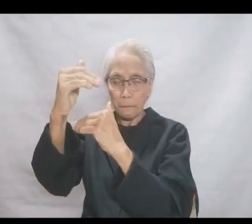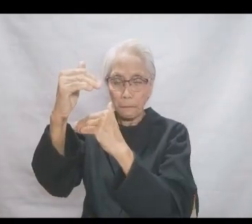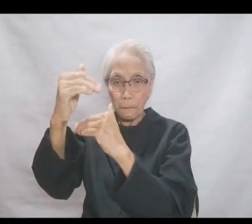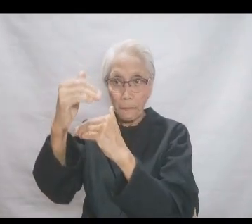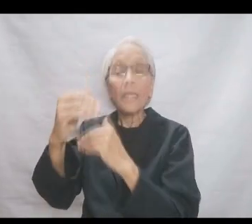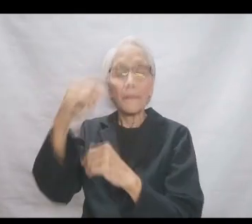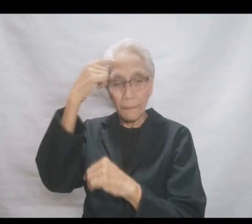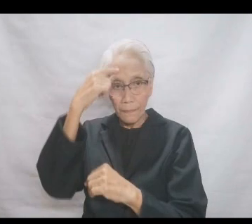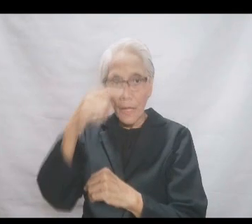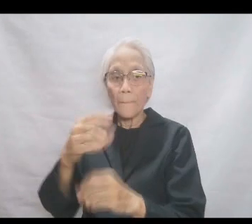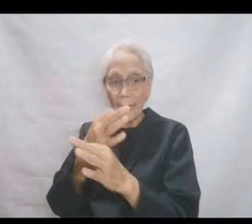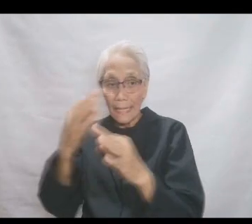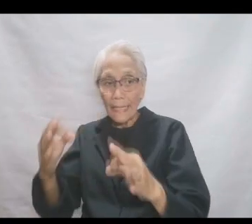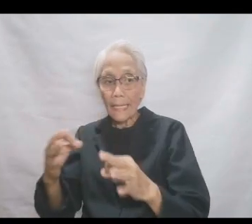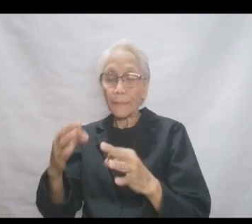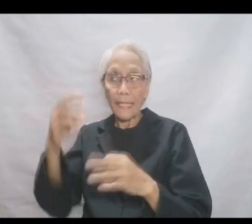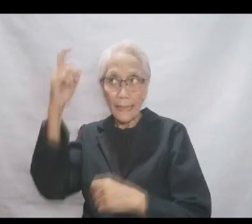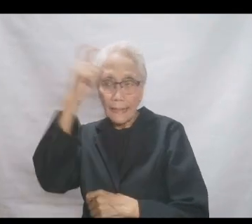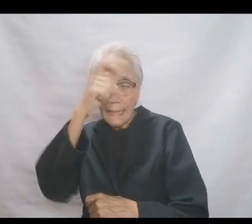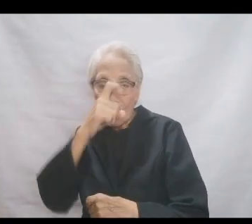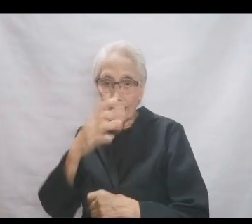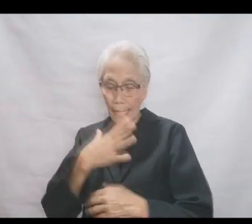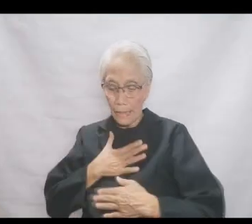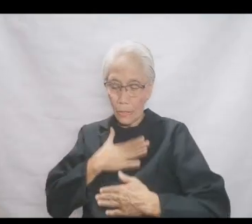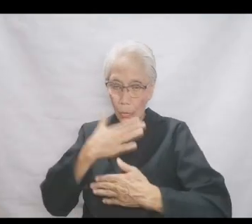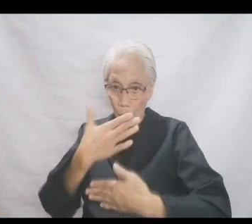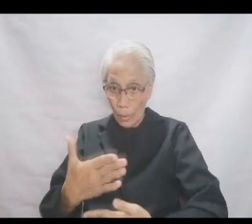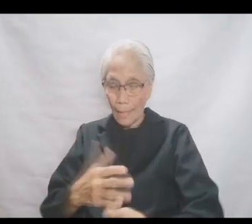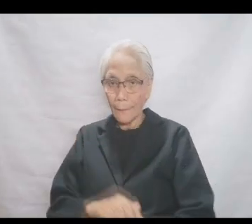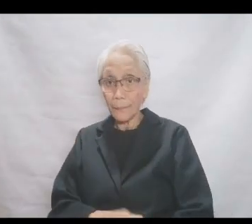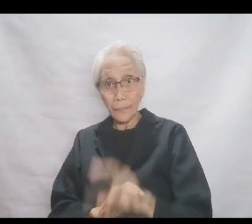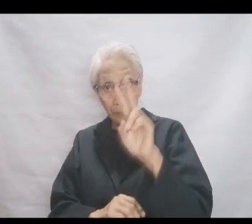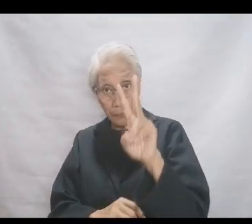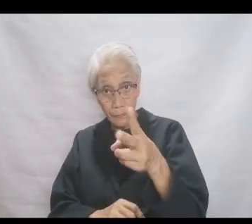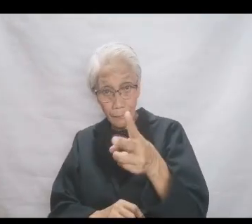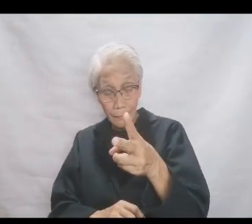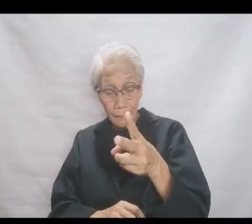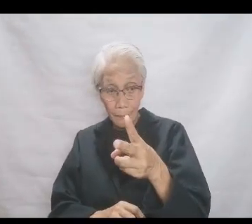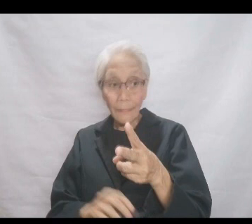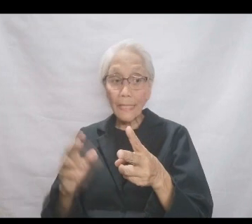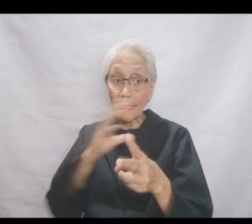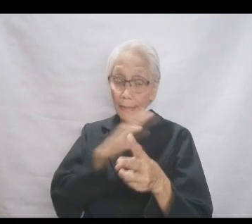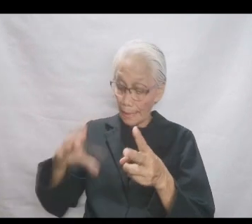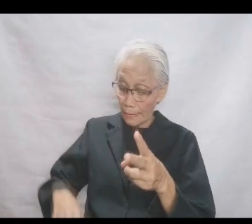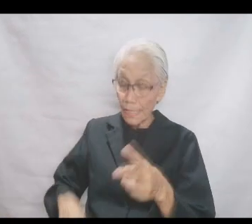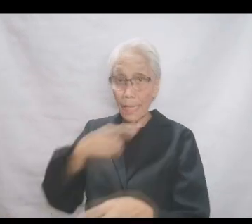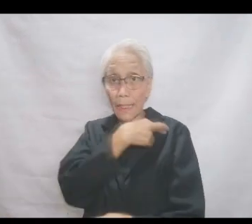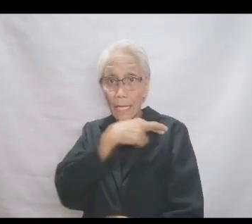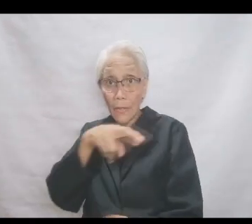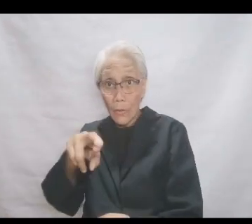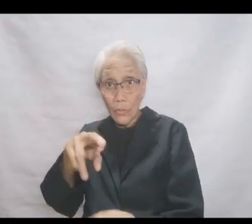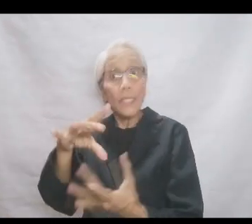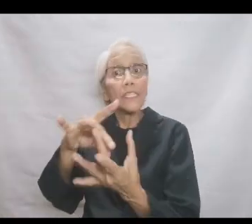regard for man's freedom, intellect, and will. Ikalawa, alam niyo po, in